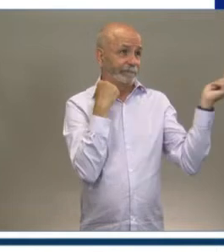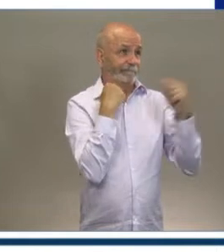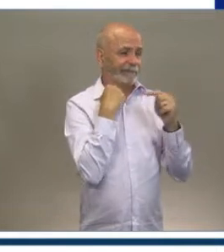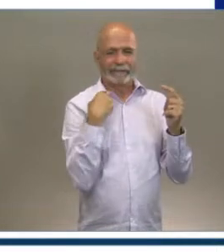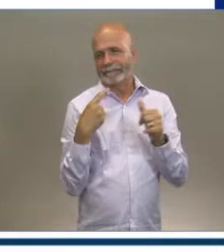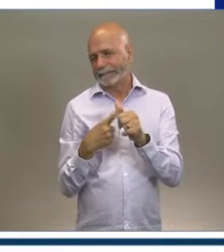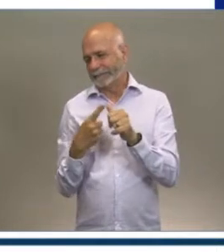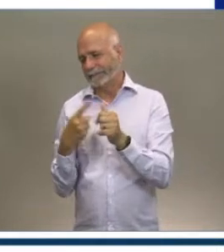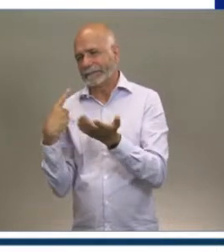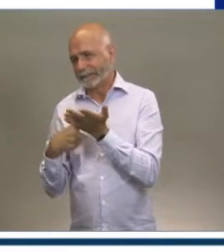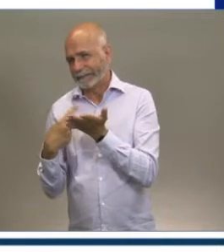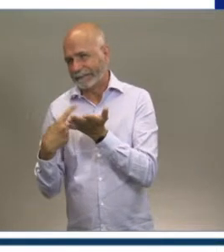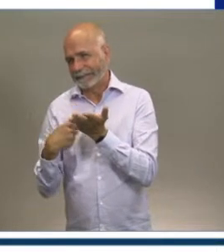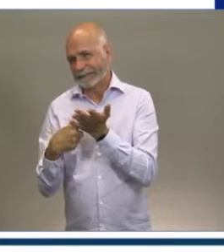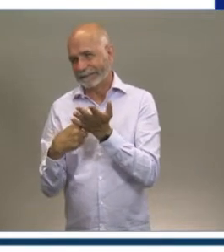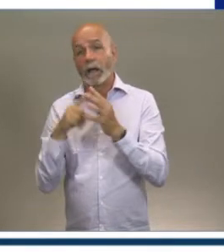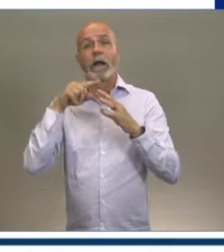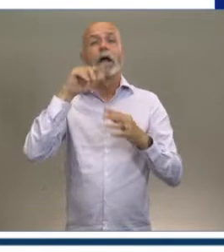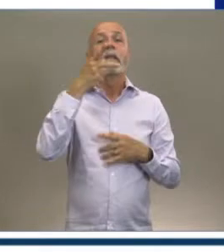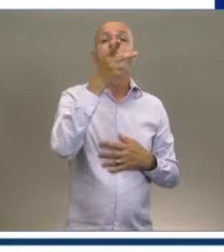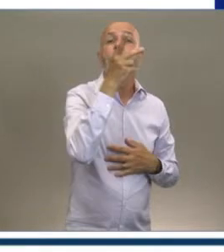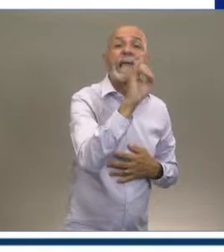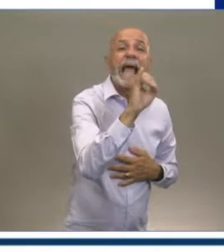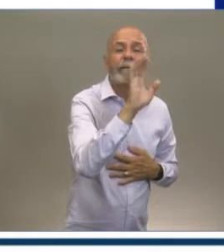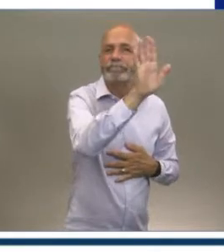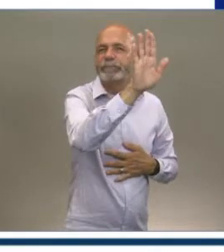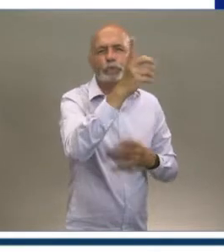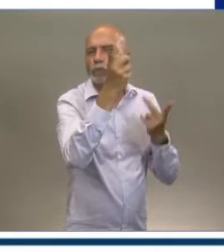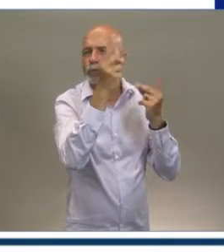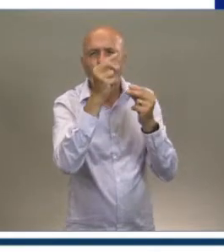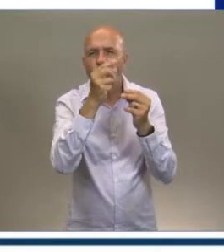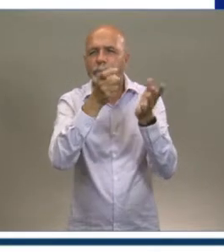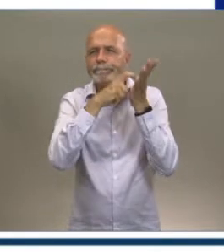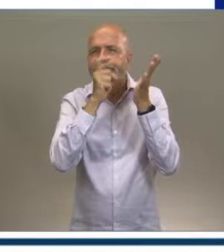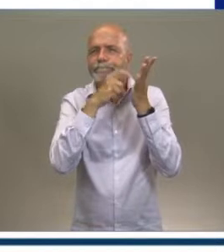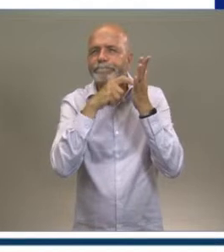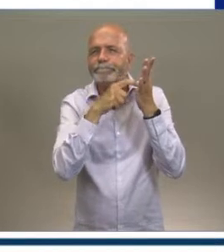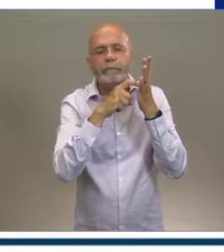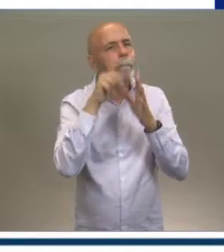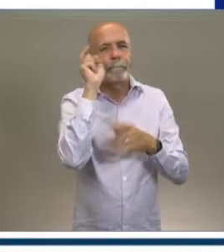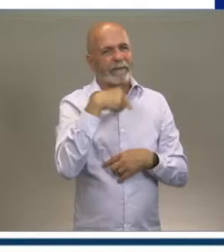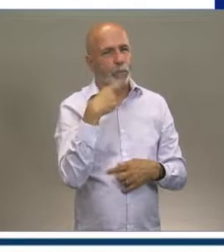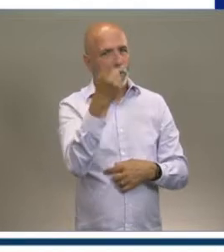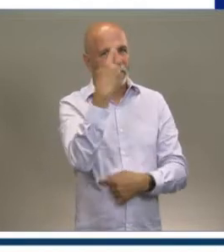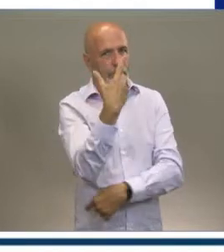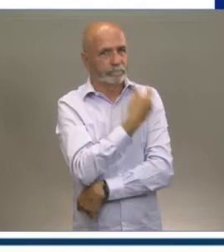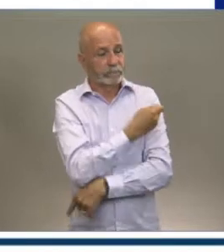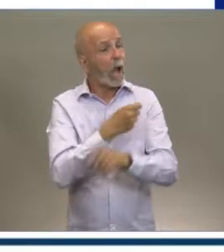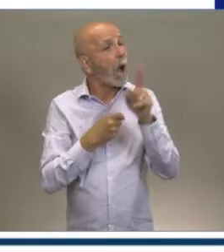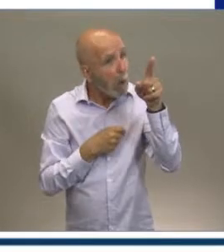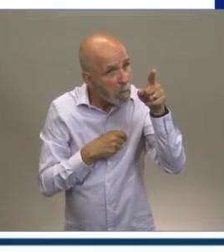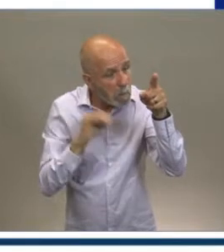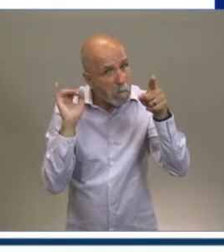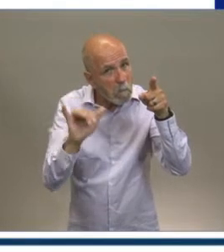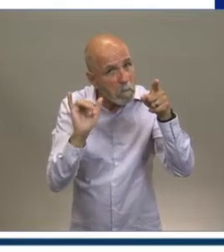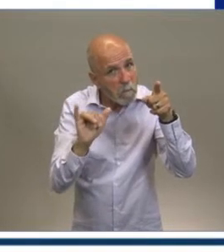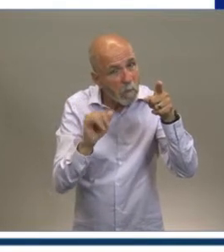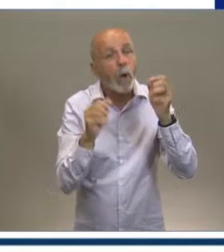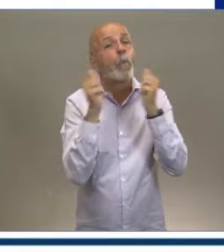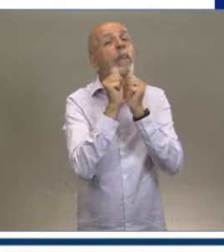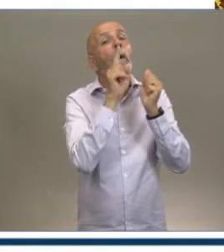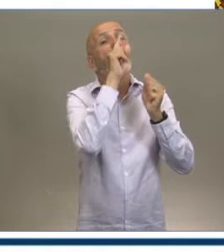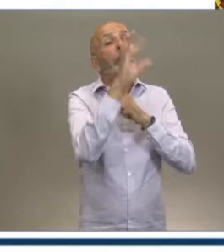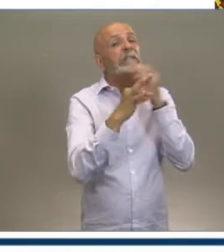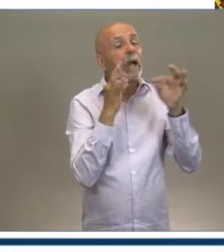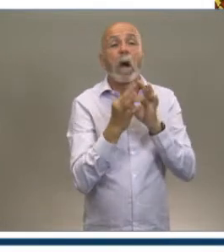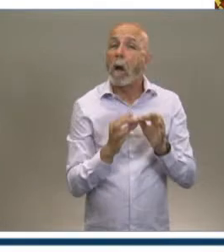provinces have other requirements. PEI has a requirement that you need one vaccine from Atlantic Canada, and they have testing requirements as well. Go ahead with